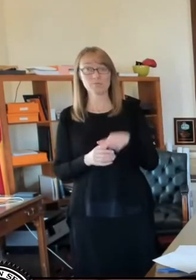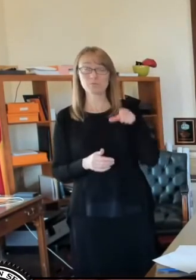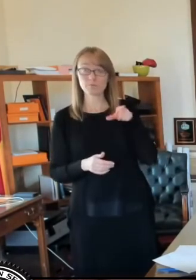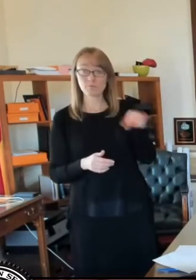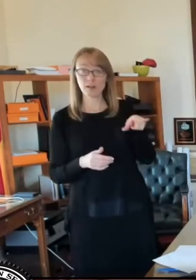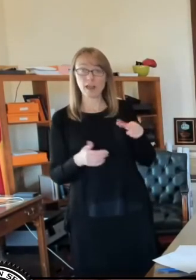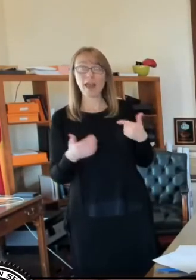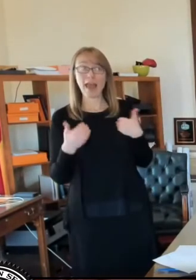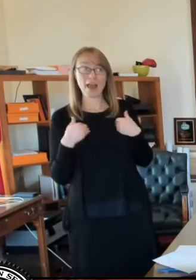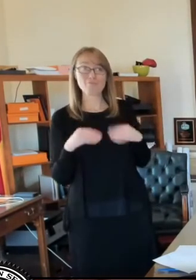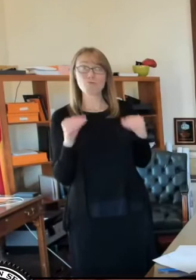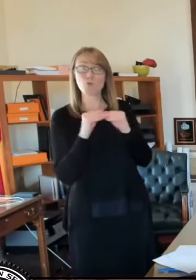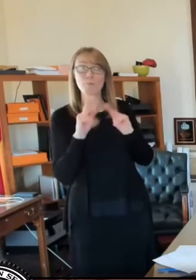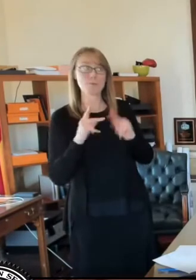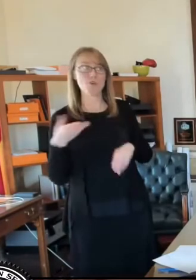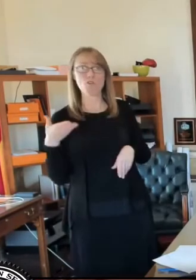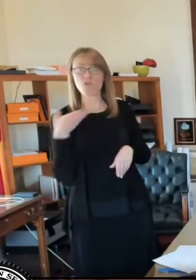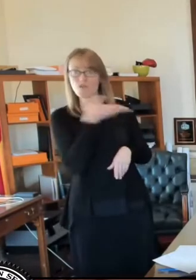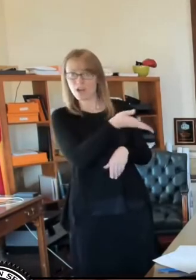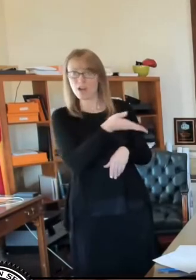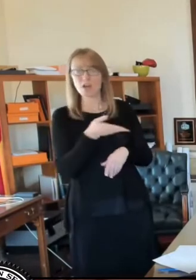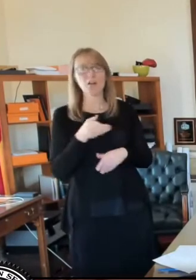people than we do by about